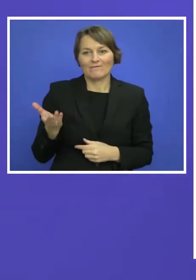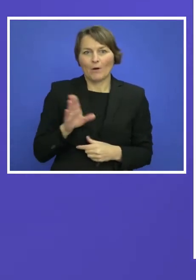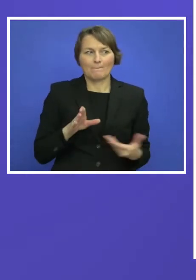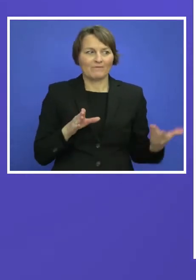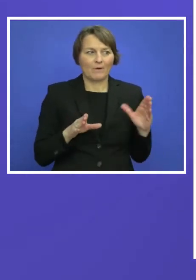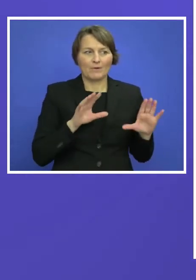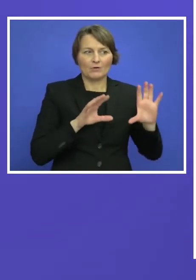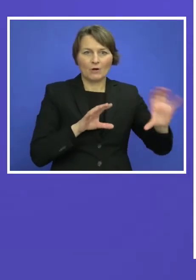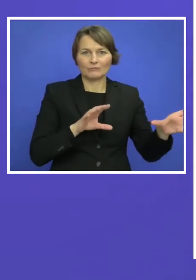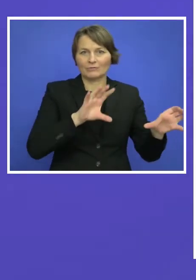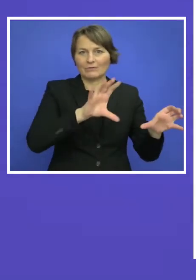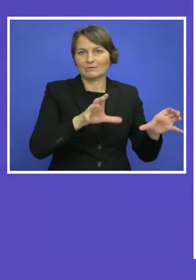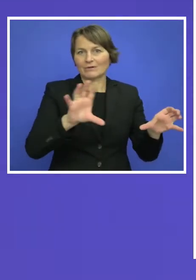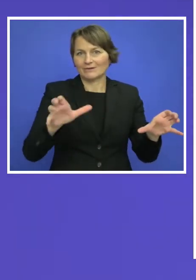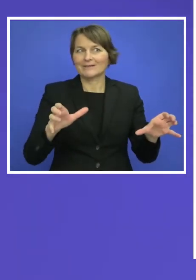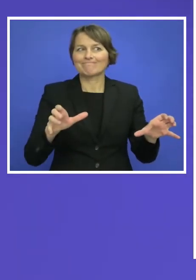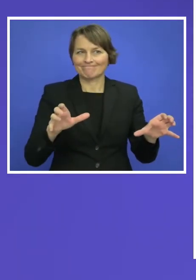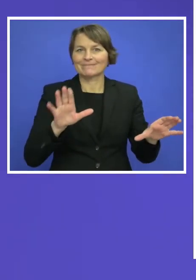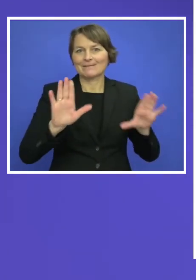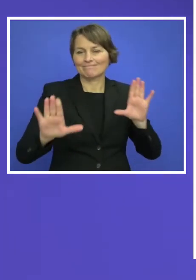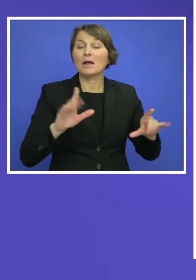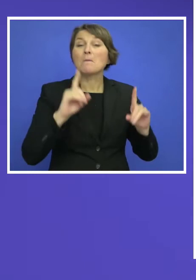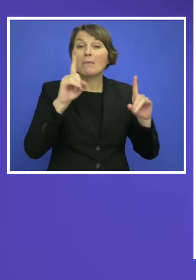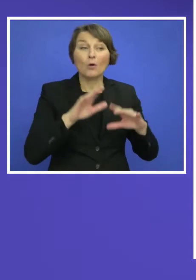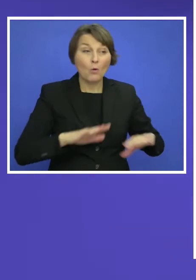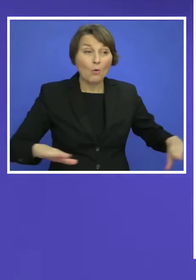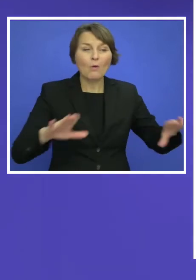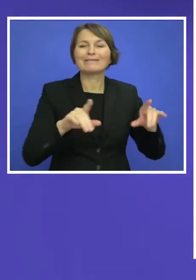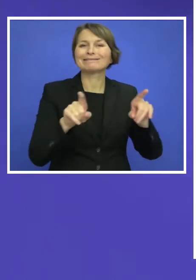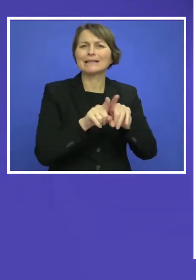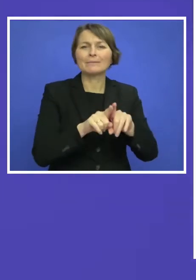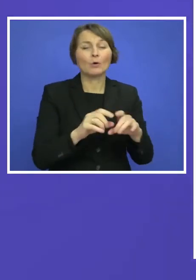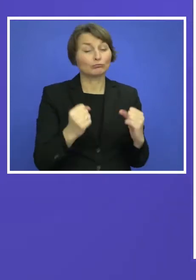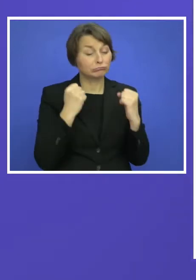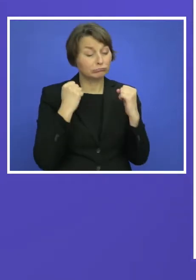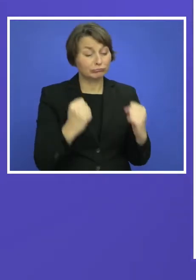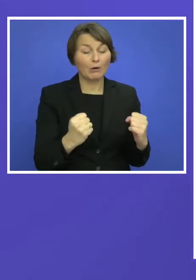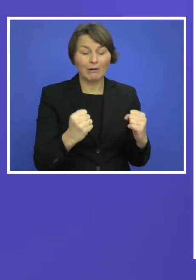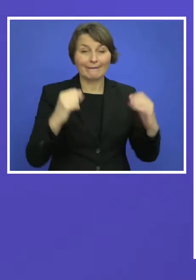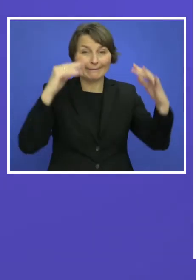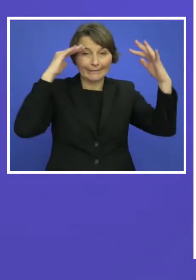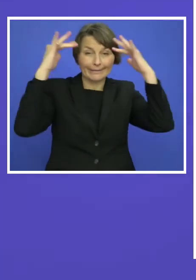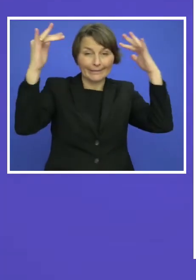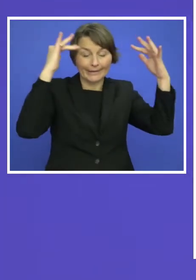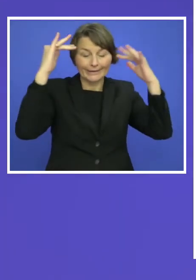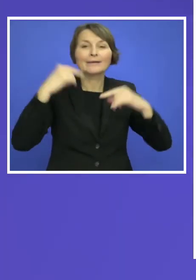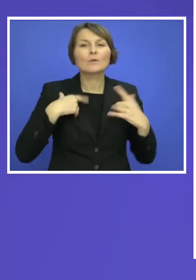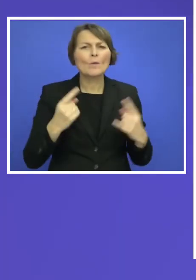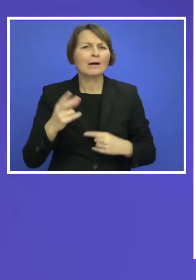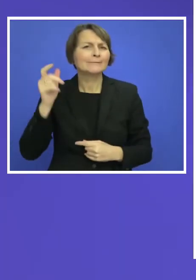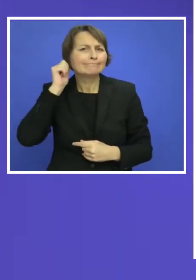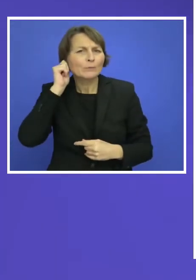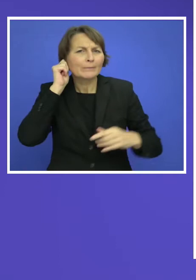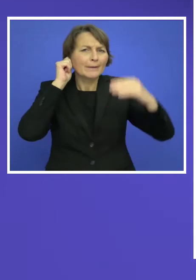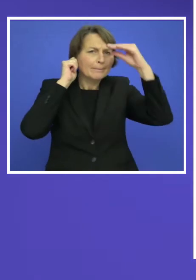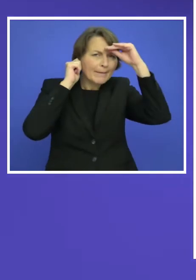a common denominator such as gender stereotypes. Young women which decide to follow a career within